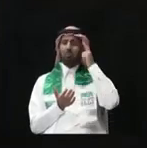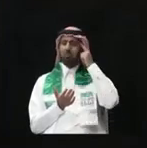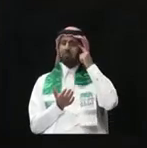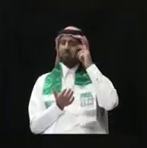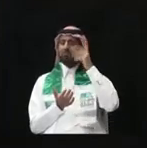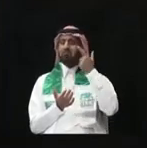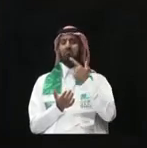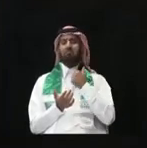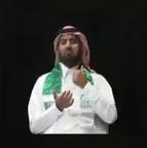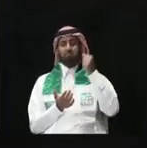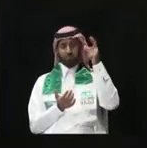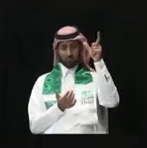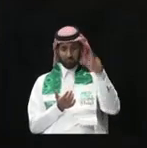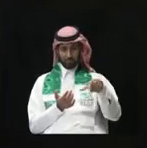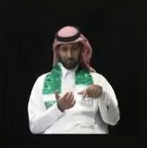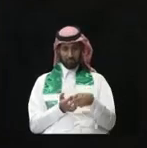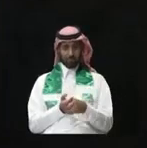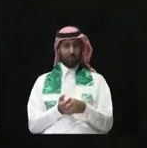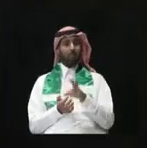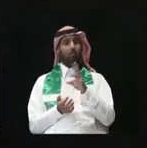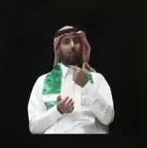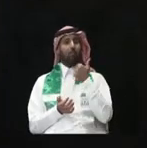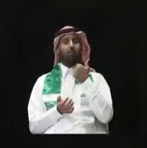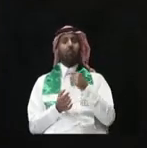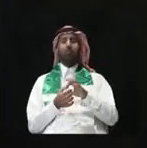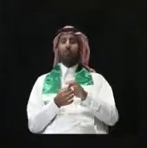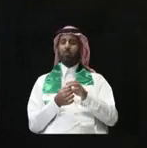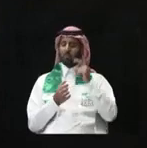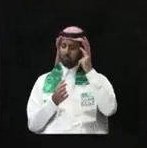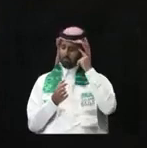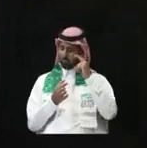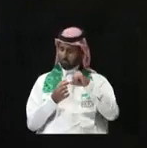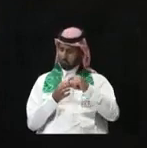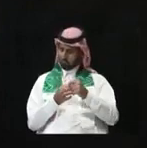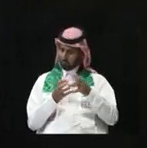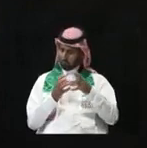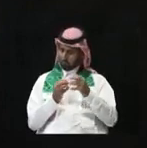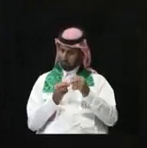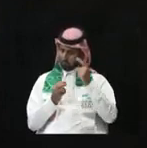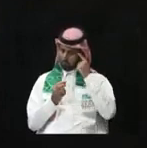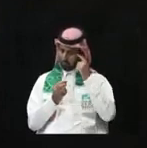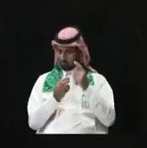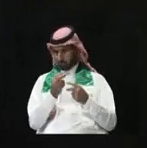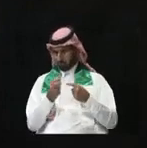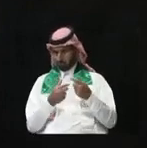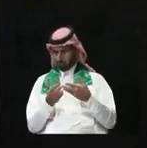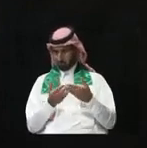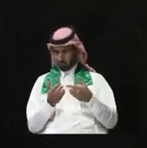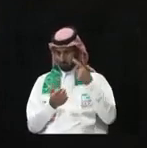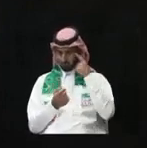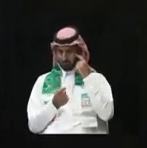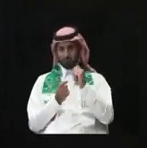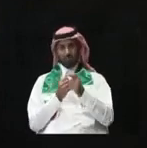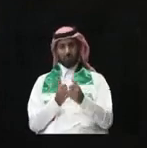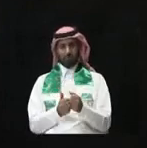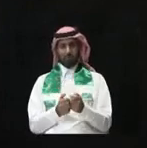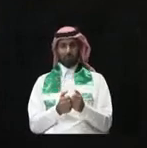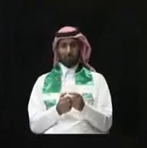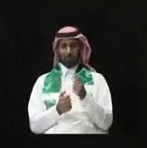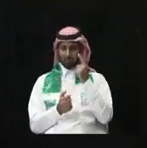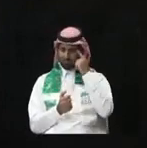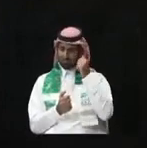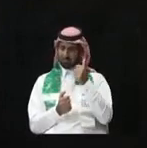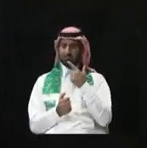preference. What is your favorite means of communication? I would say, for me, I would prefer texting rather